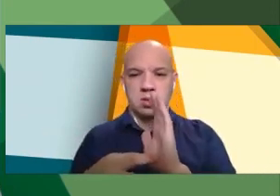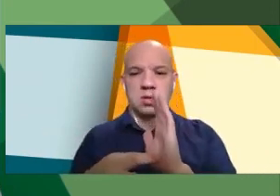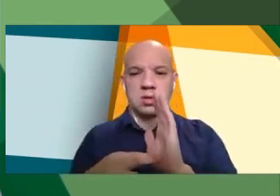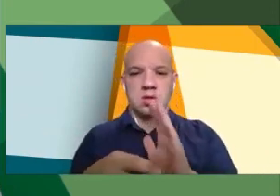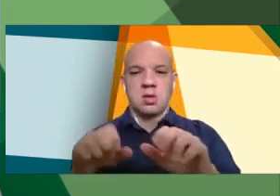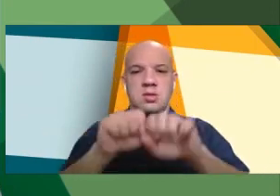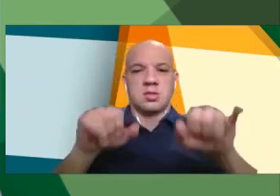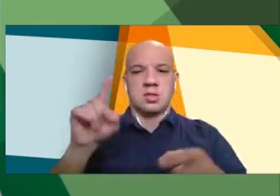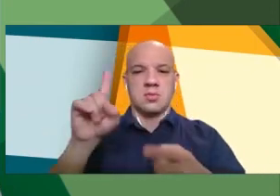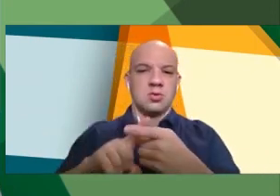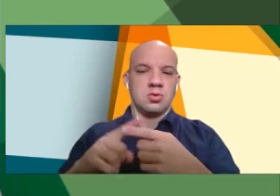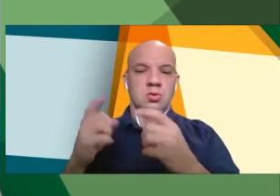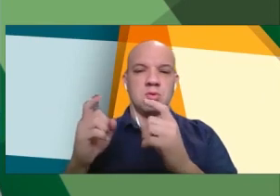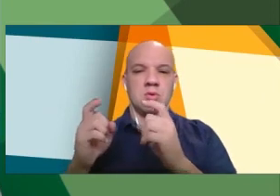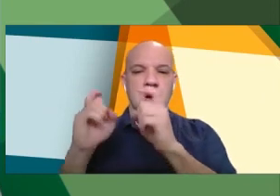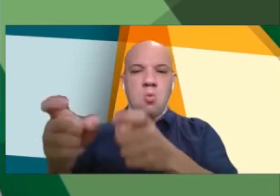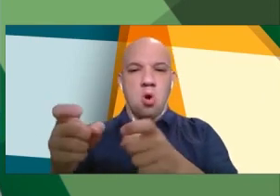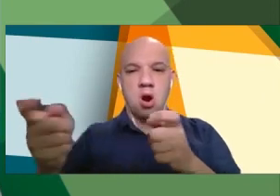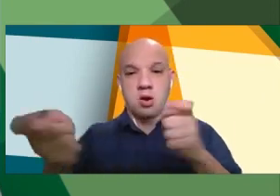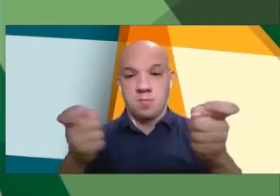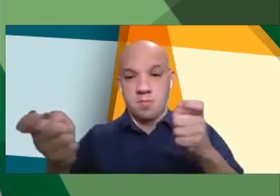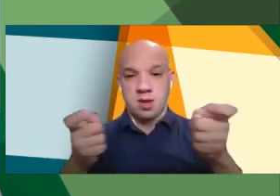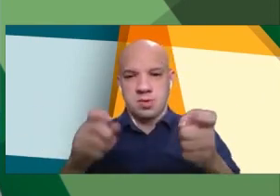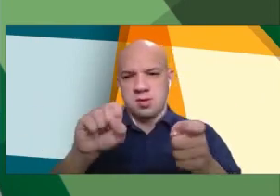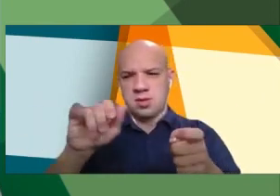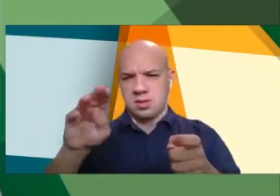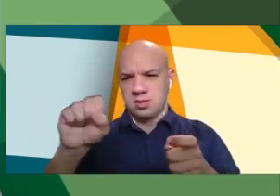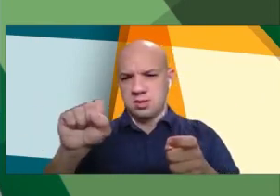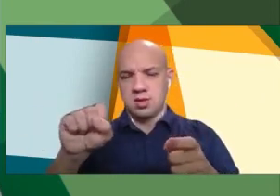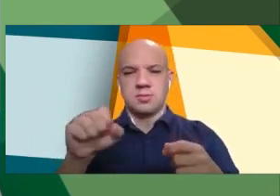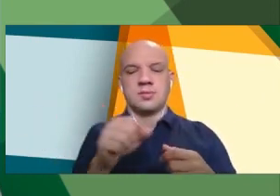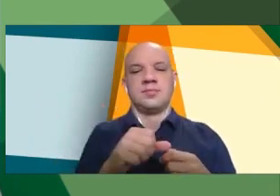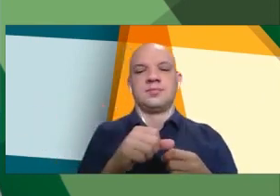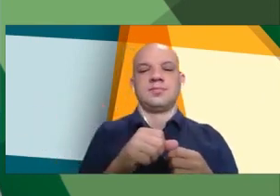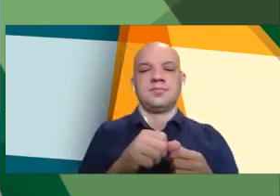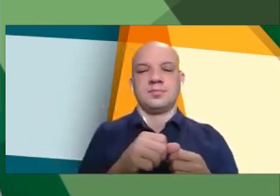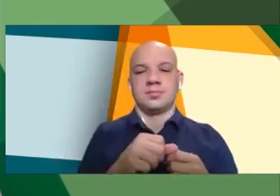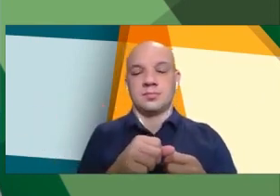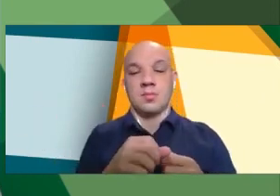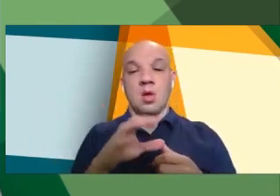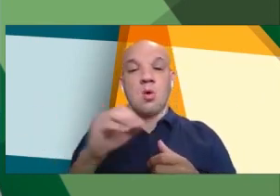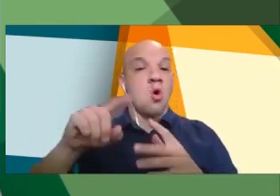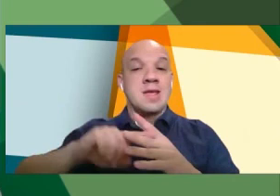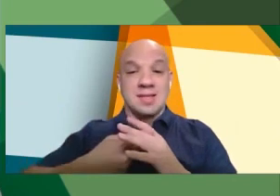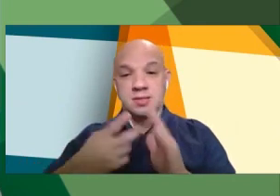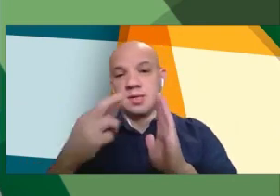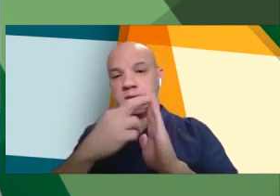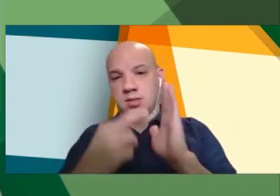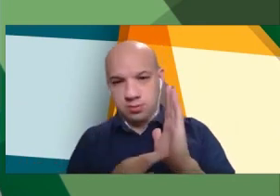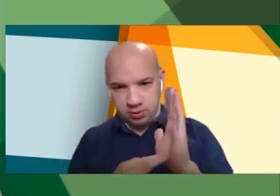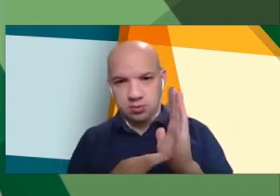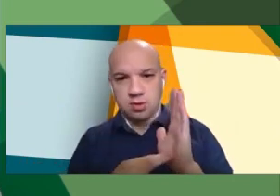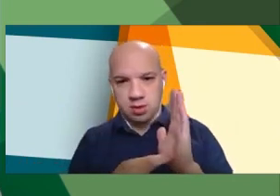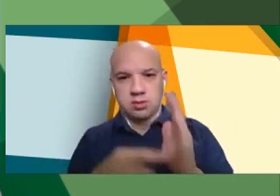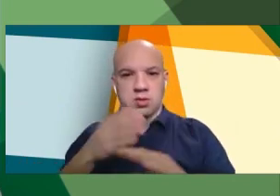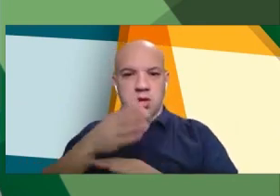award management at the time of the proposal submission, or initiate the registration process right